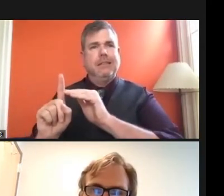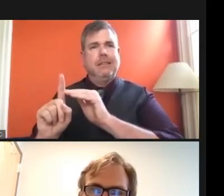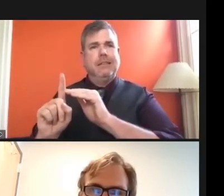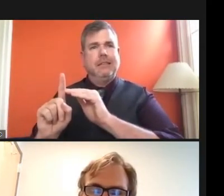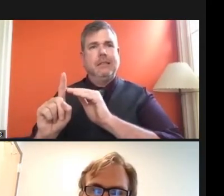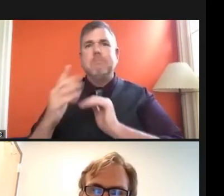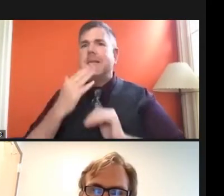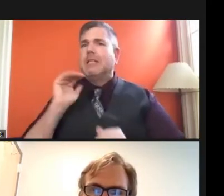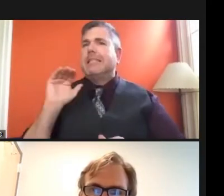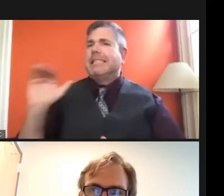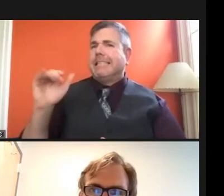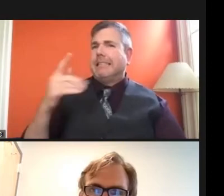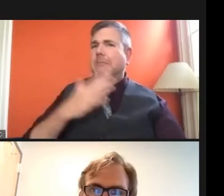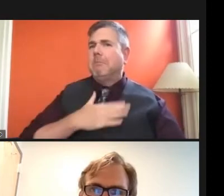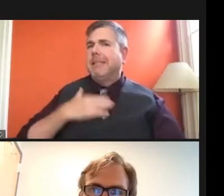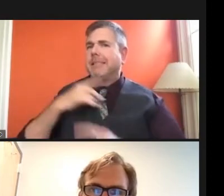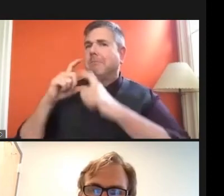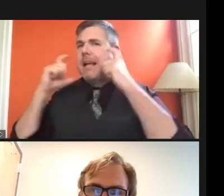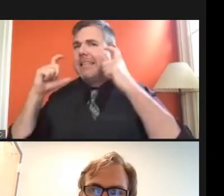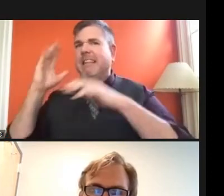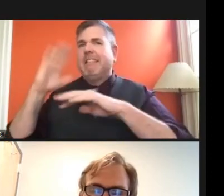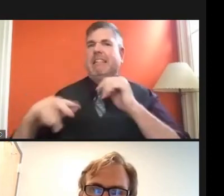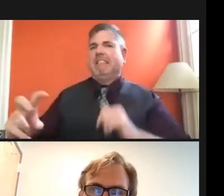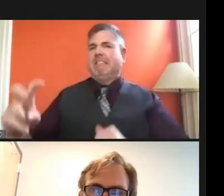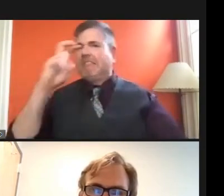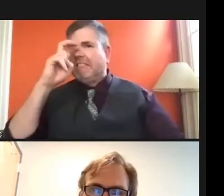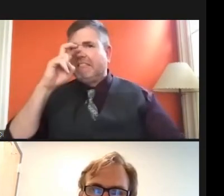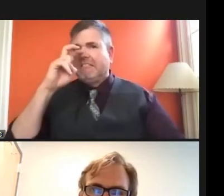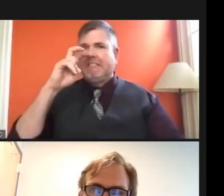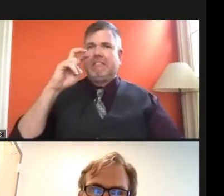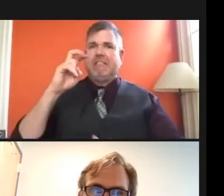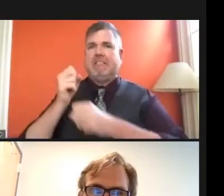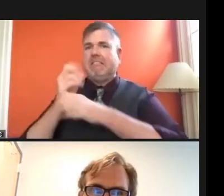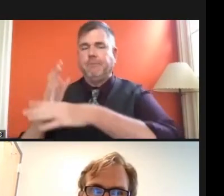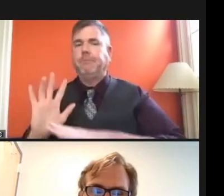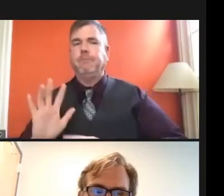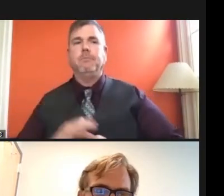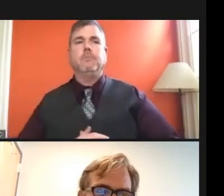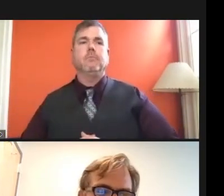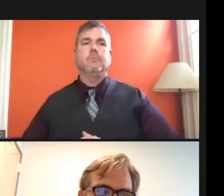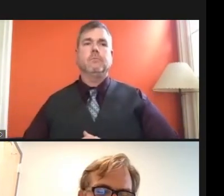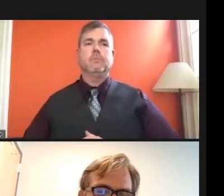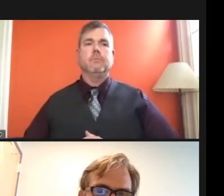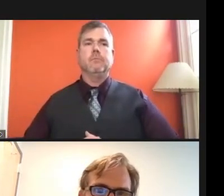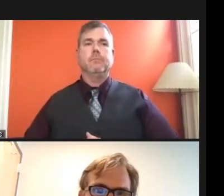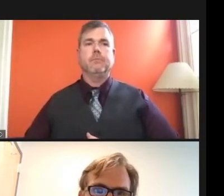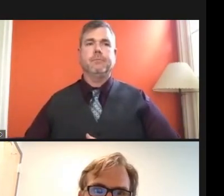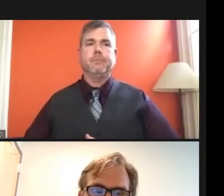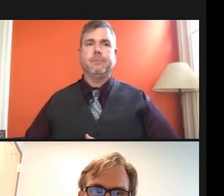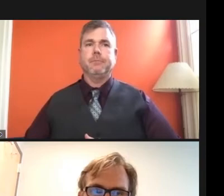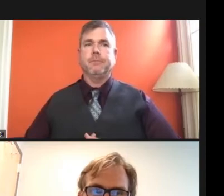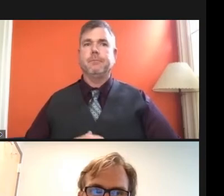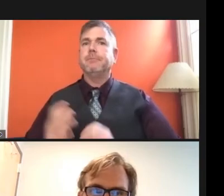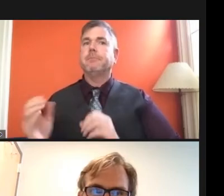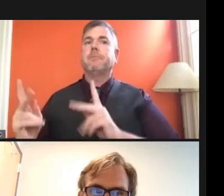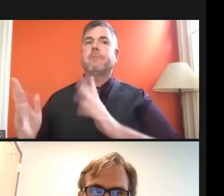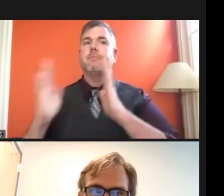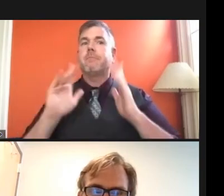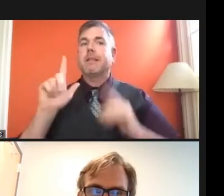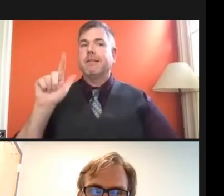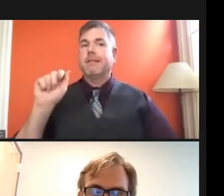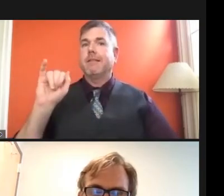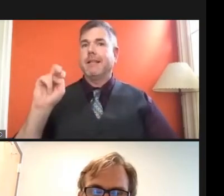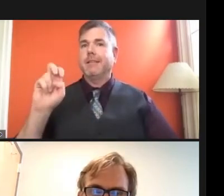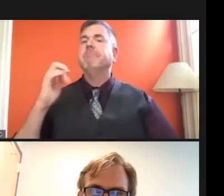Well, I want to shift gears now. Earlier in Dr. Willis's presentation, he mentioned some of the activity that's taking place in